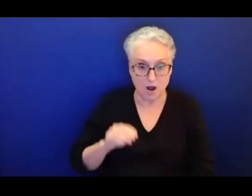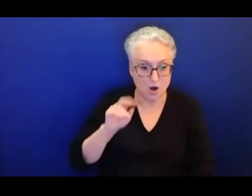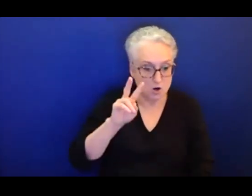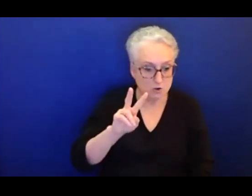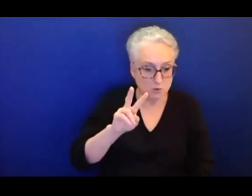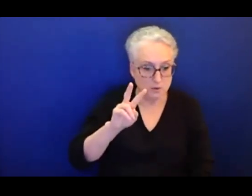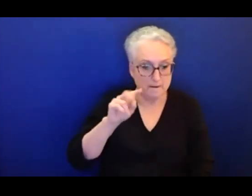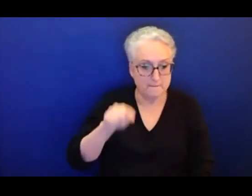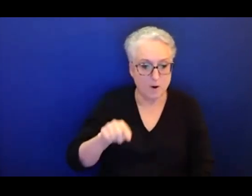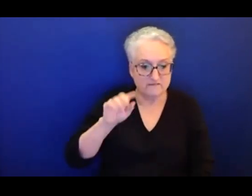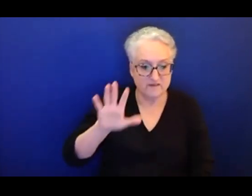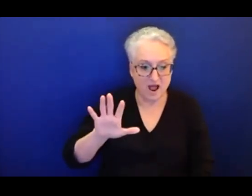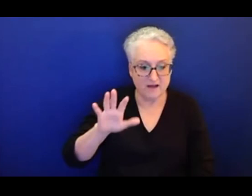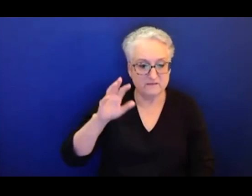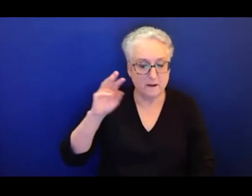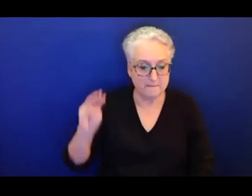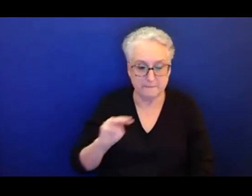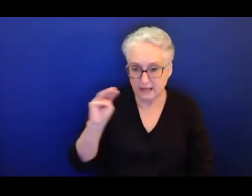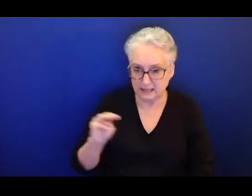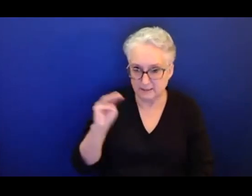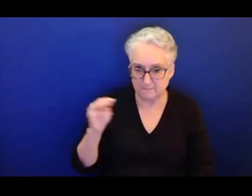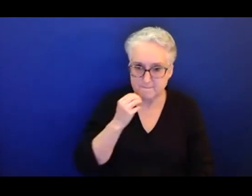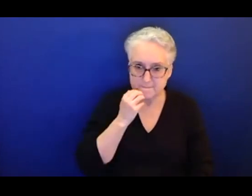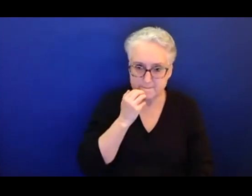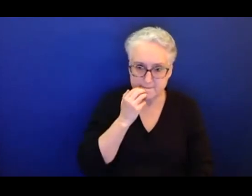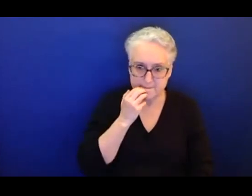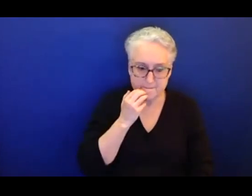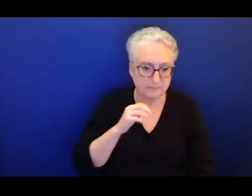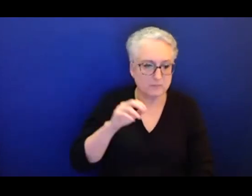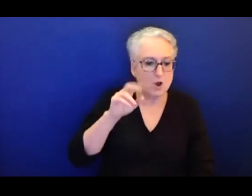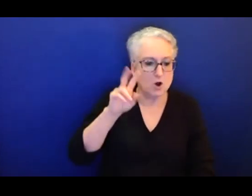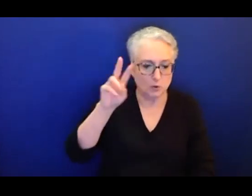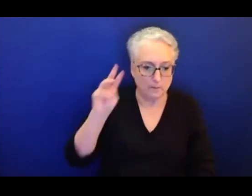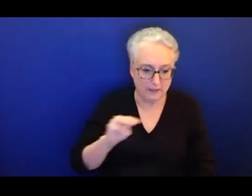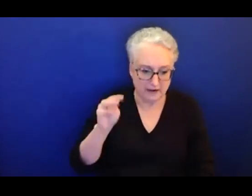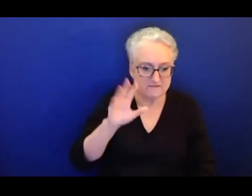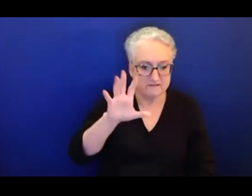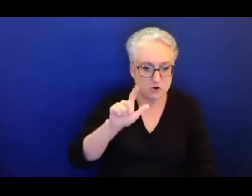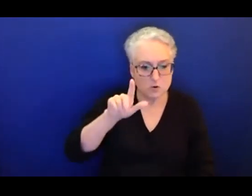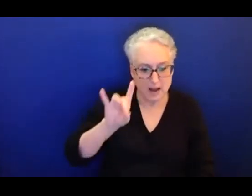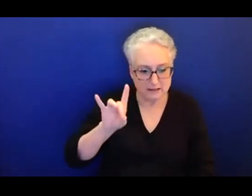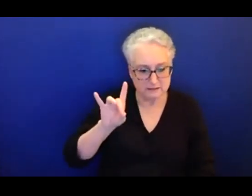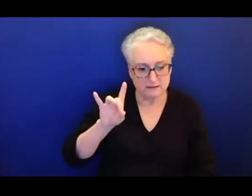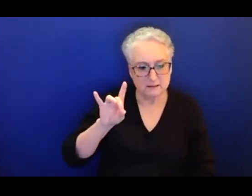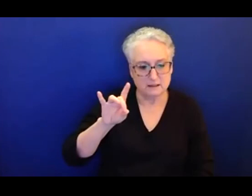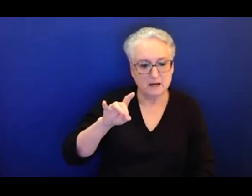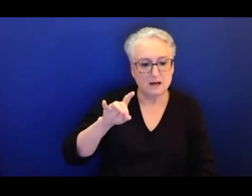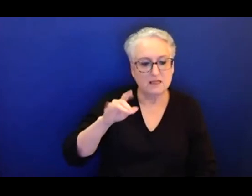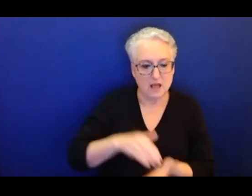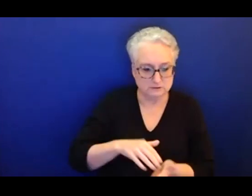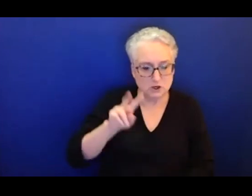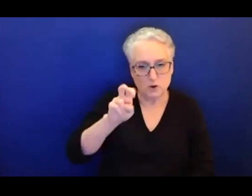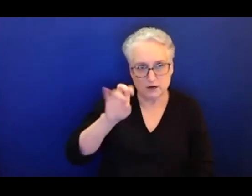$2,528,281, and the amounts identified in the chart amount to that.